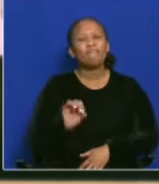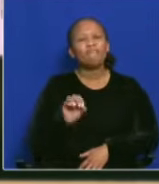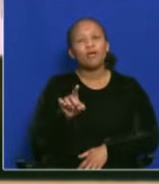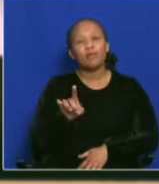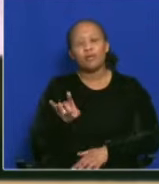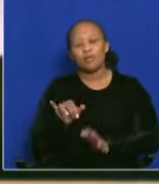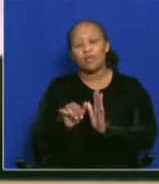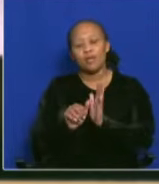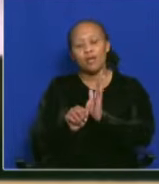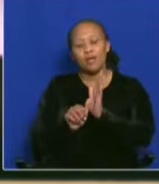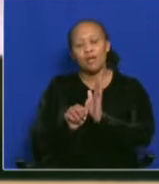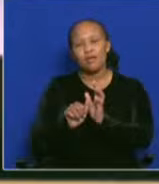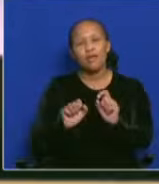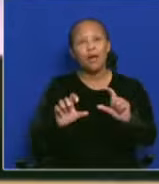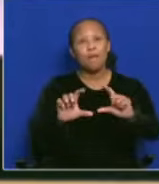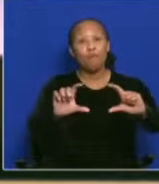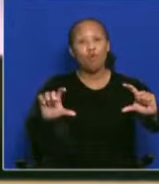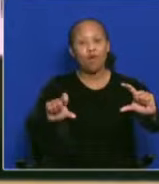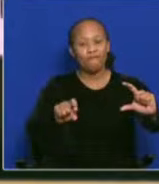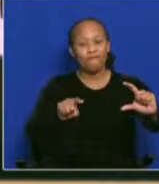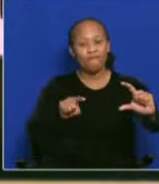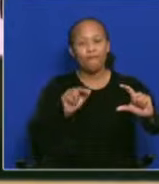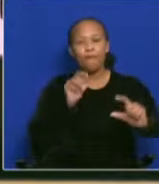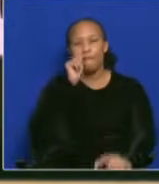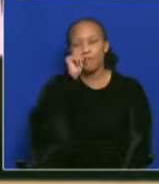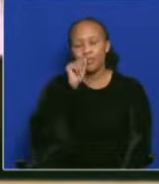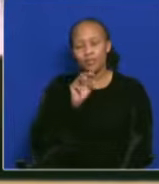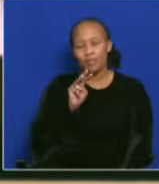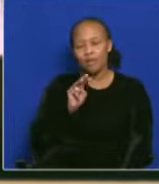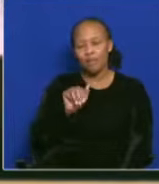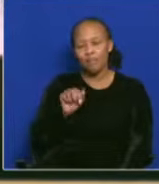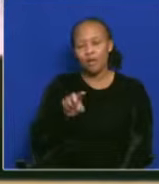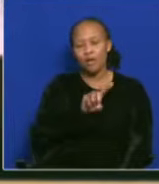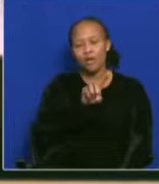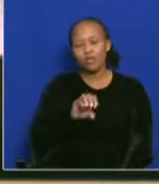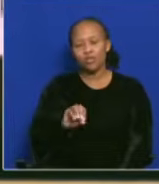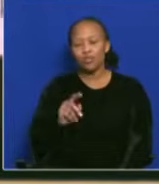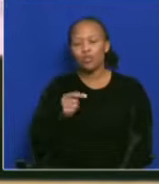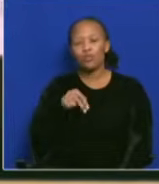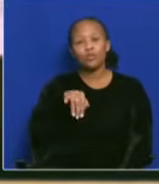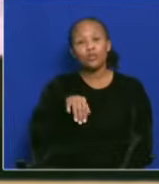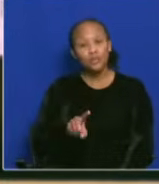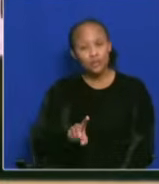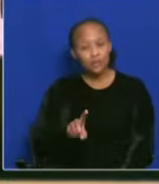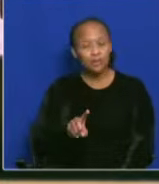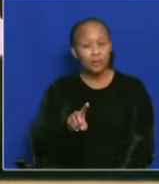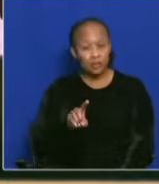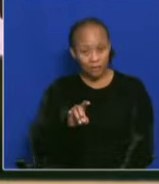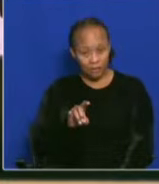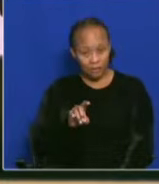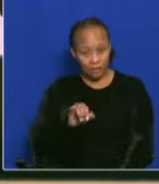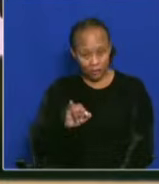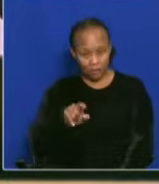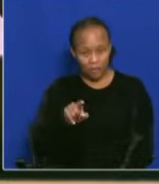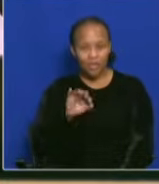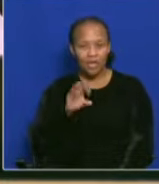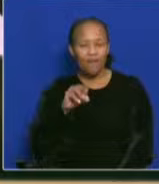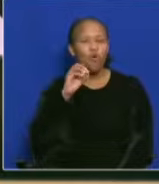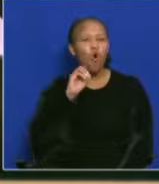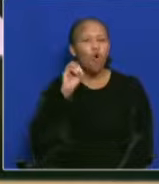Mazzotti implores us to have reference to the original affidavit. Sorry, I had highlighted